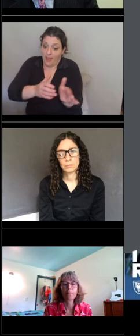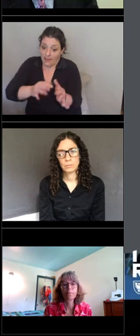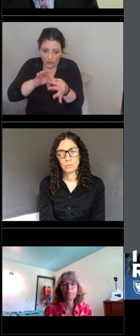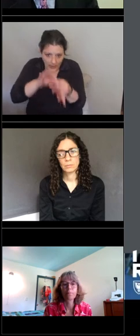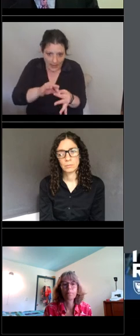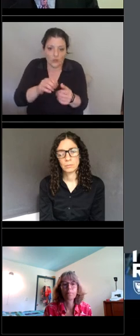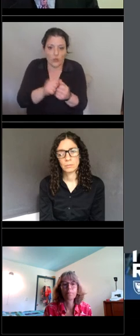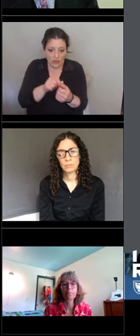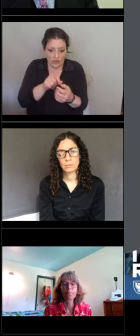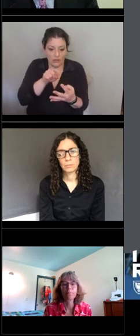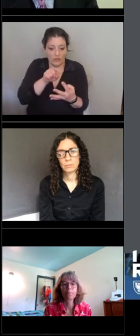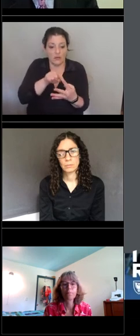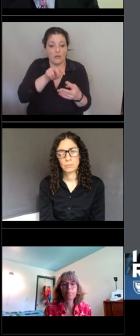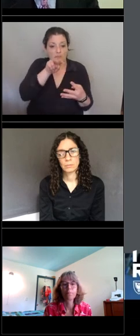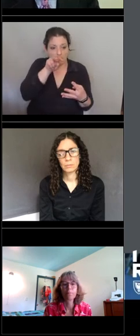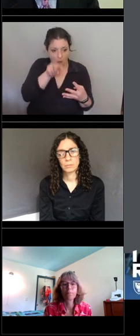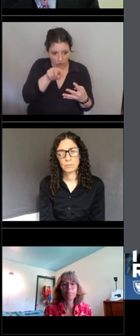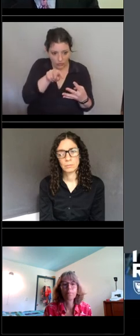were running,